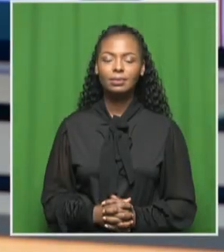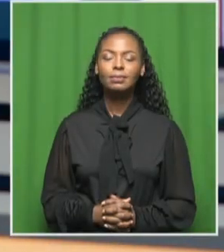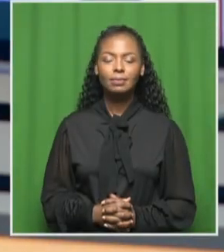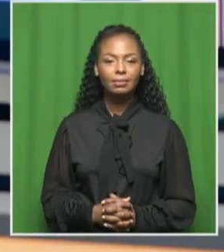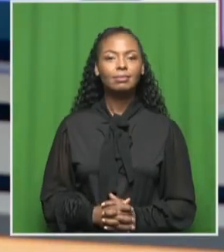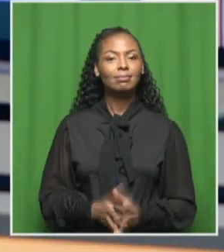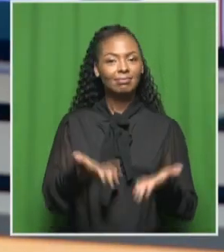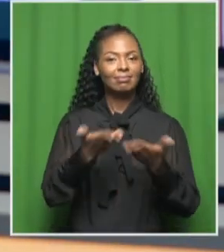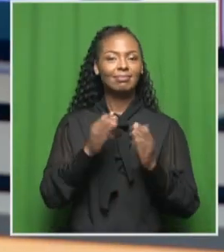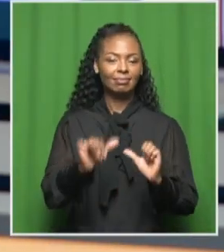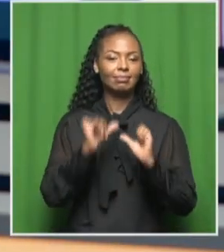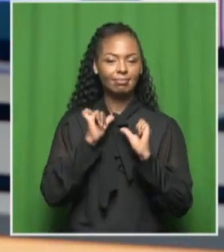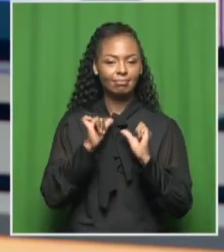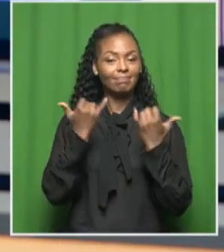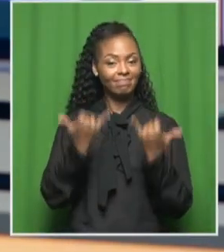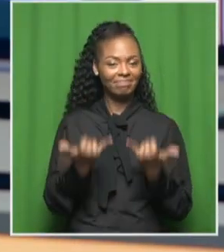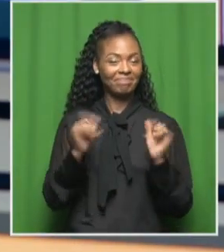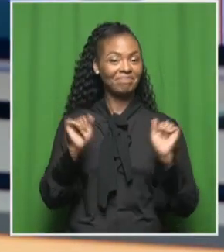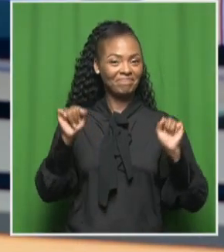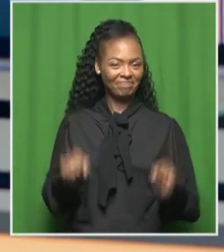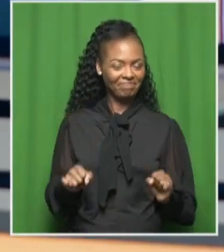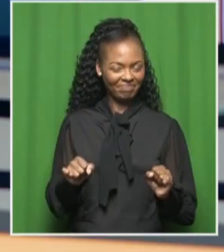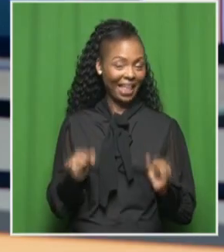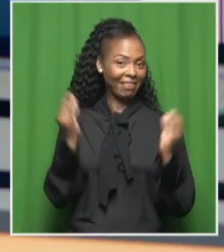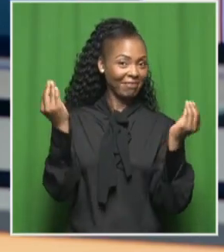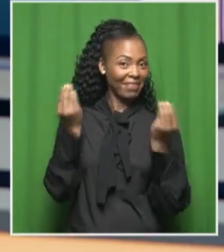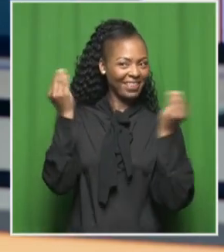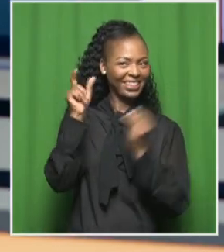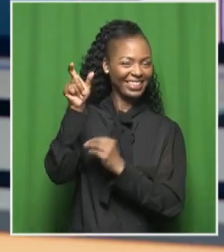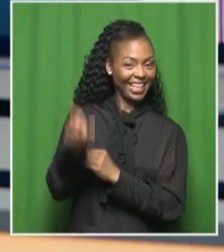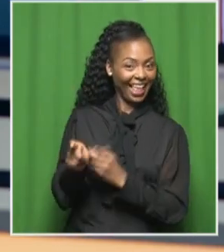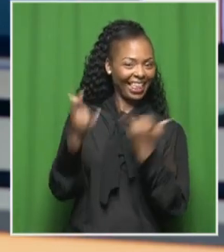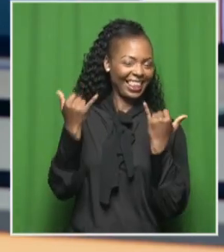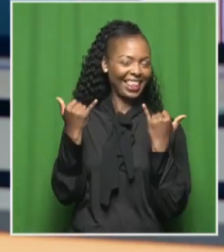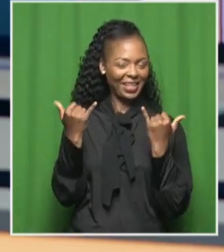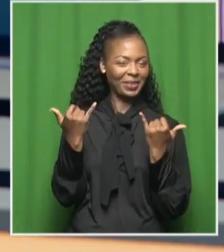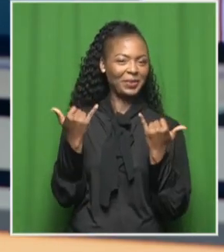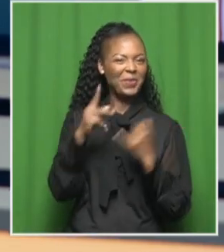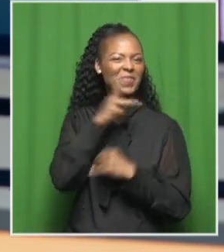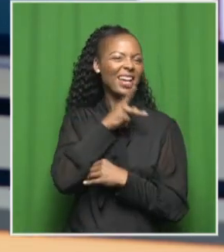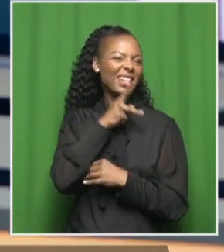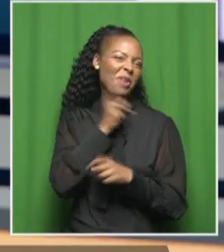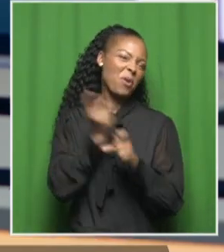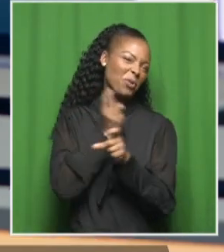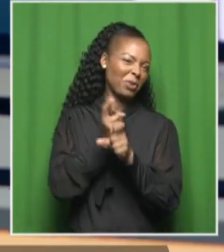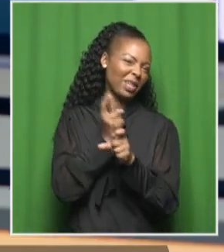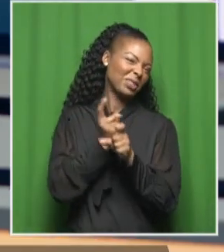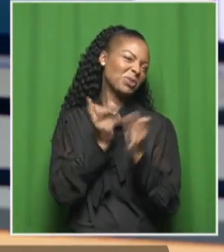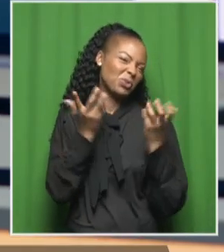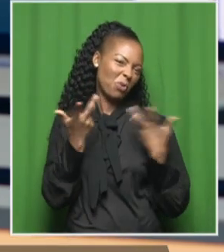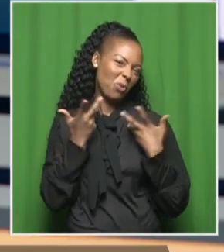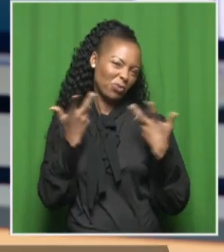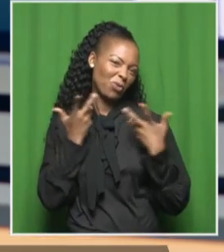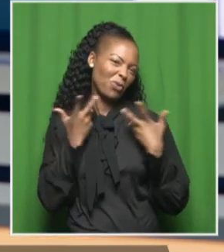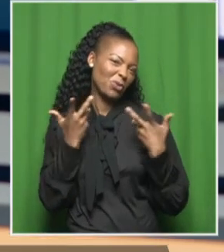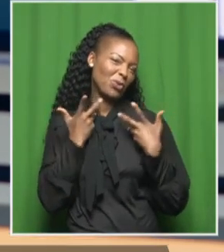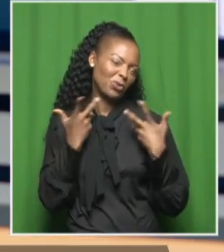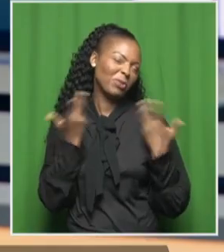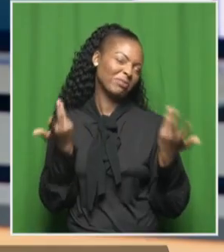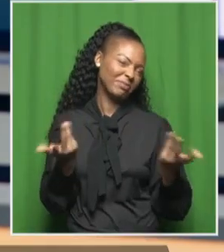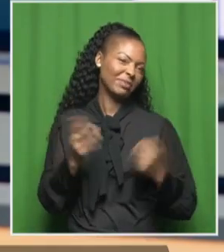Welcome back. And of course, we have a treat for you here on Morning Live today. And we usually do this on a Friday, but of course, we thought we'd spoil